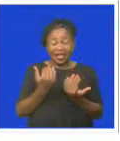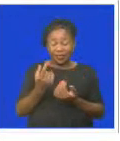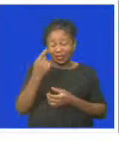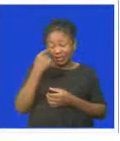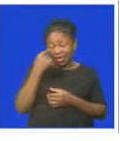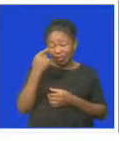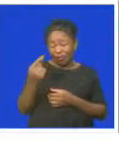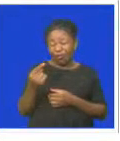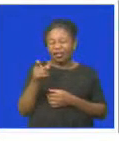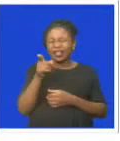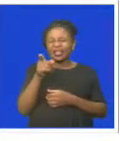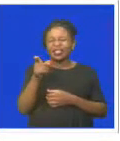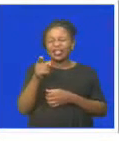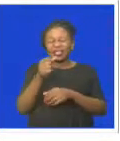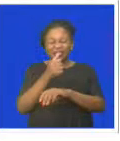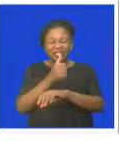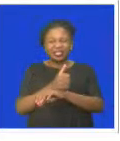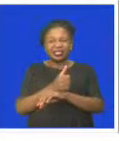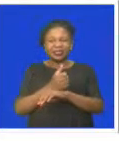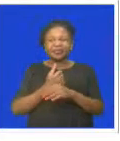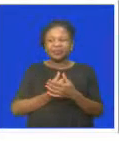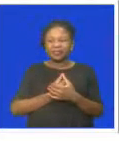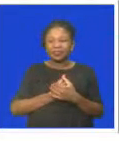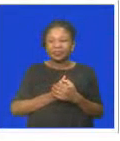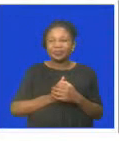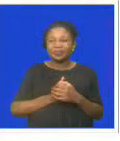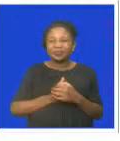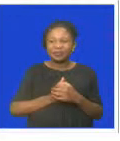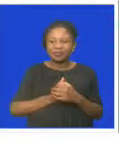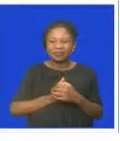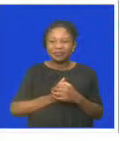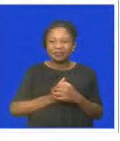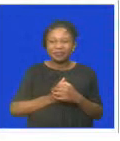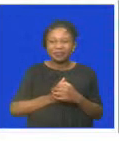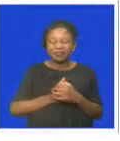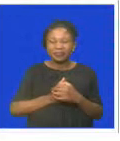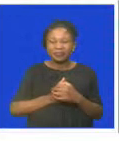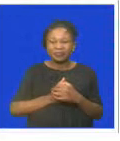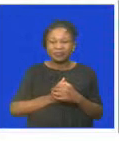Here's the special chair for a dentist. Let's continue, my lovely friend.